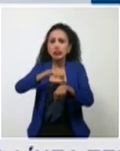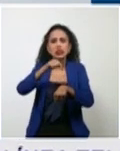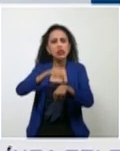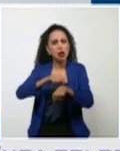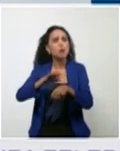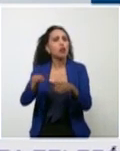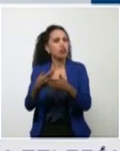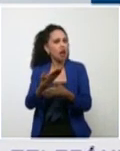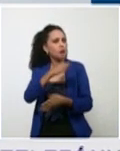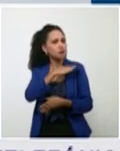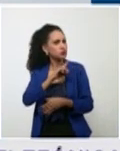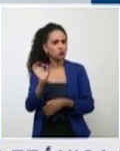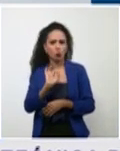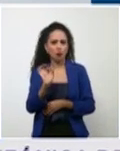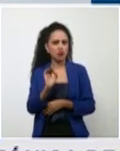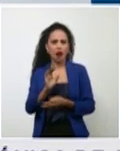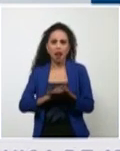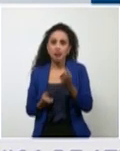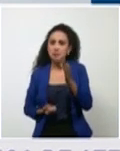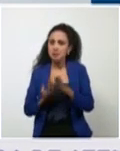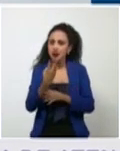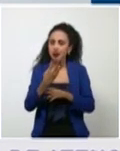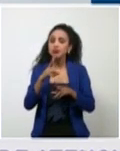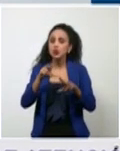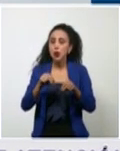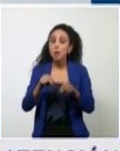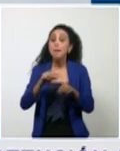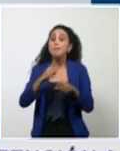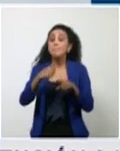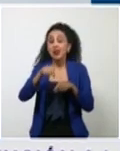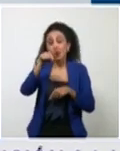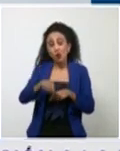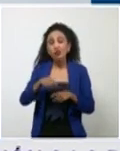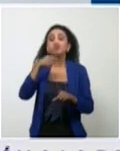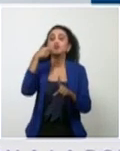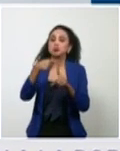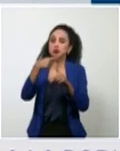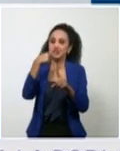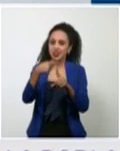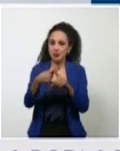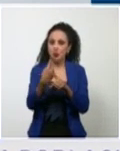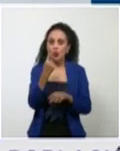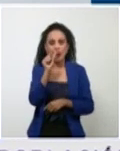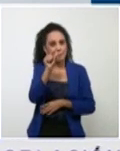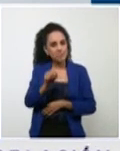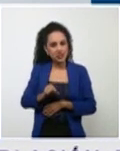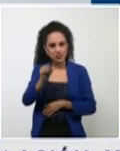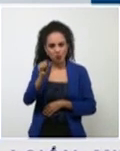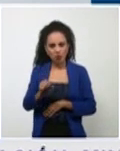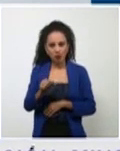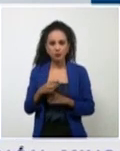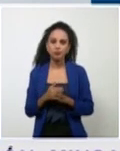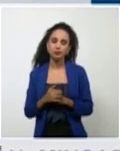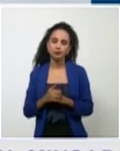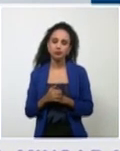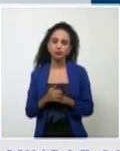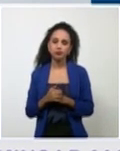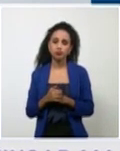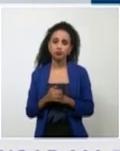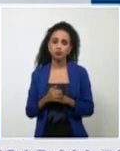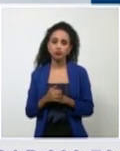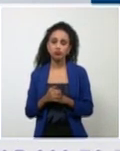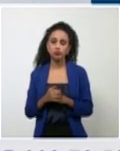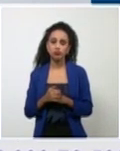for several days now, there is 1 confirmed case that is from